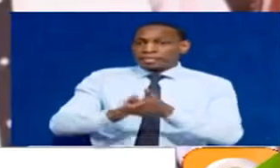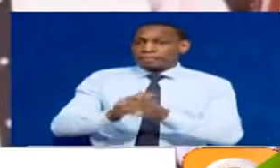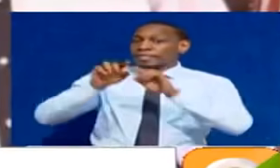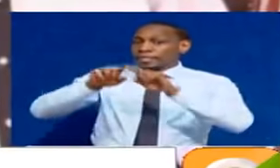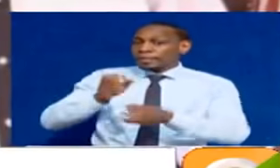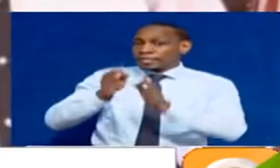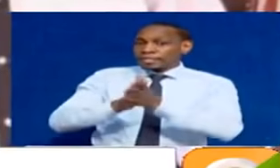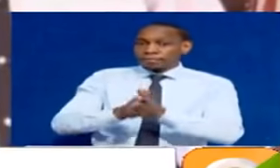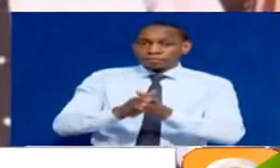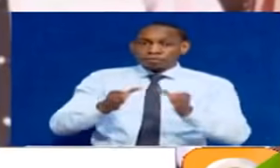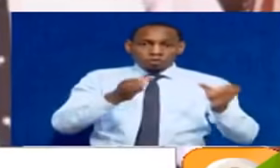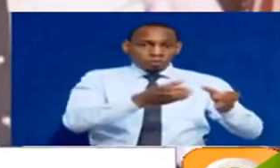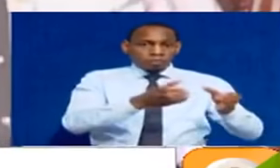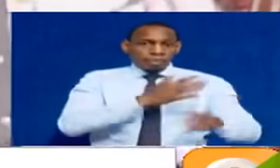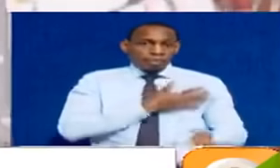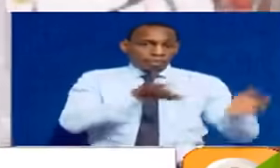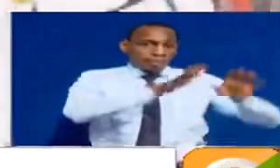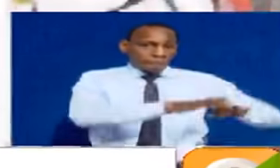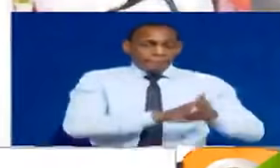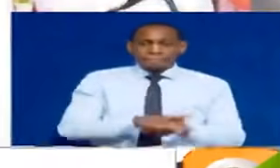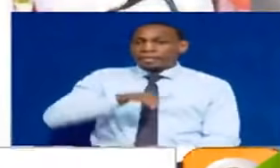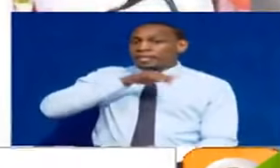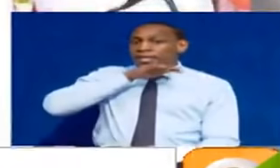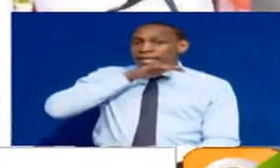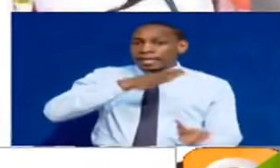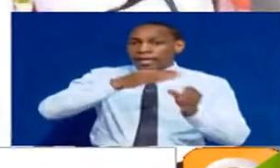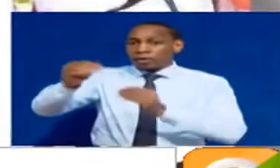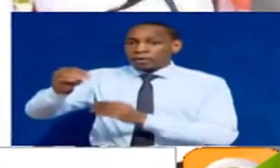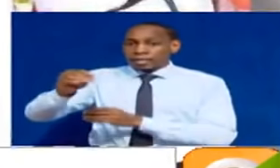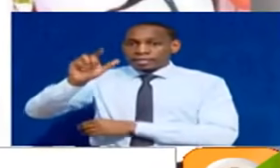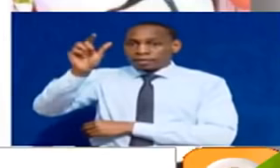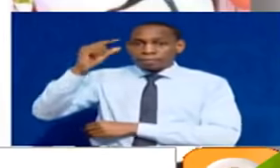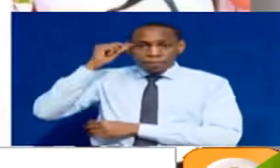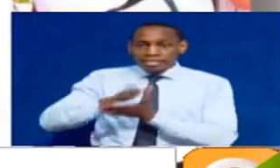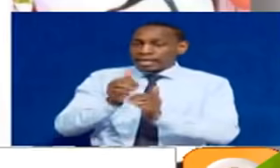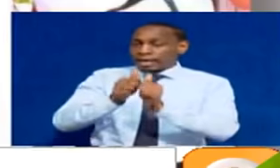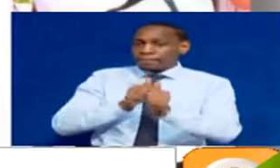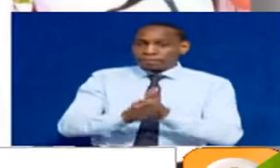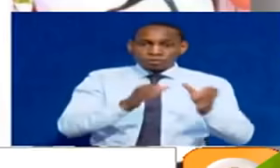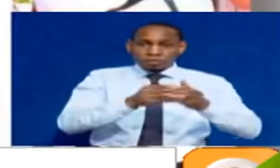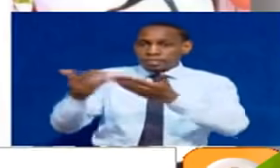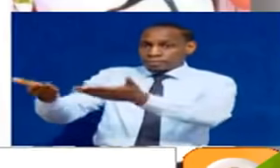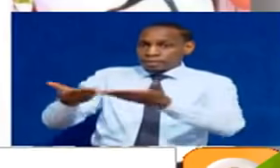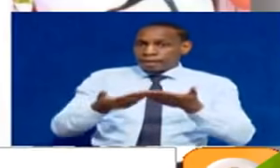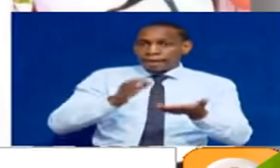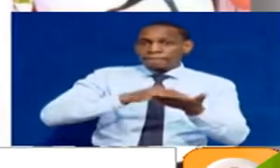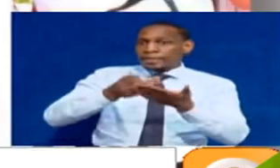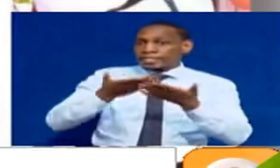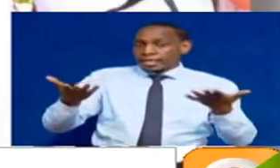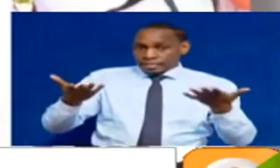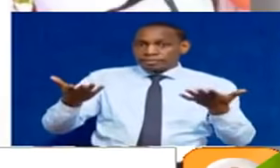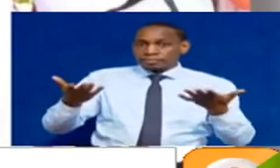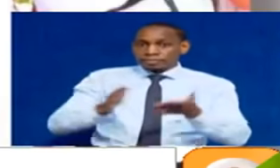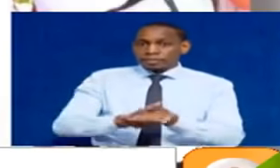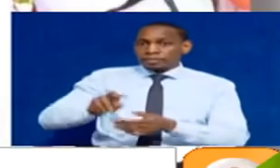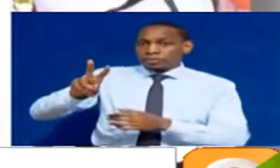whether or not the dissolution of NASA will happen. Odinga, who is in the coast, has already denied that the party receives any funds from the